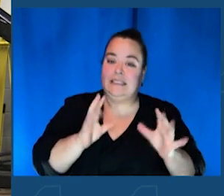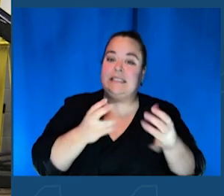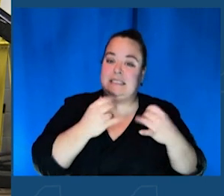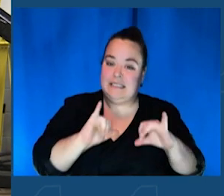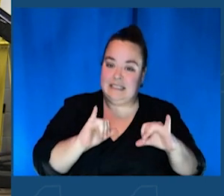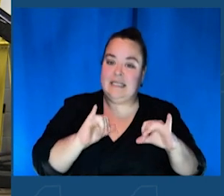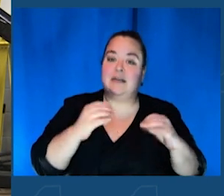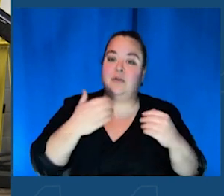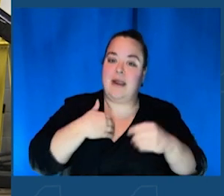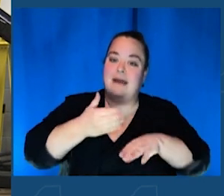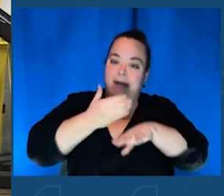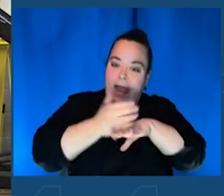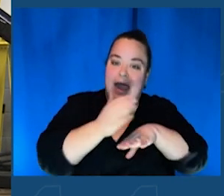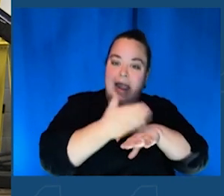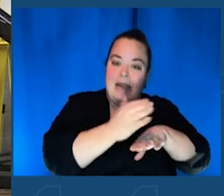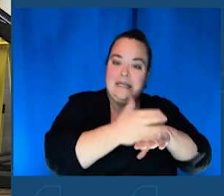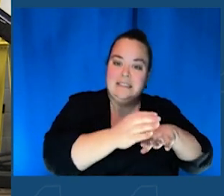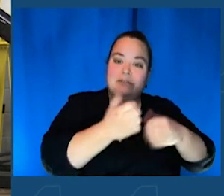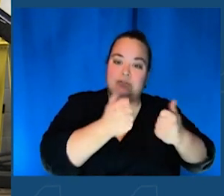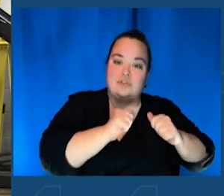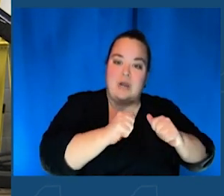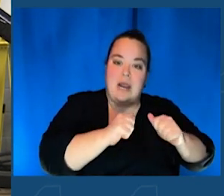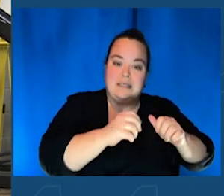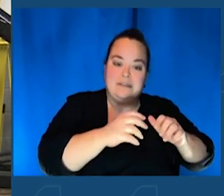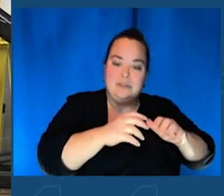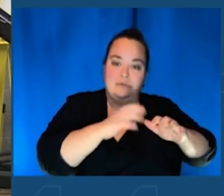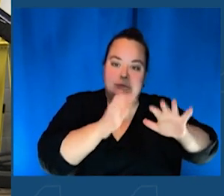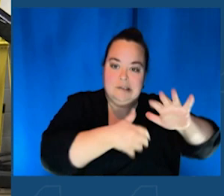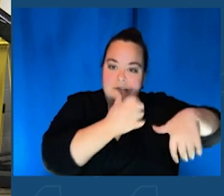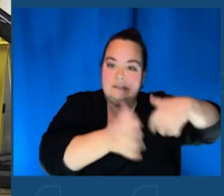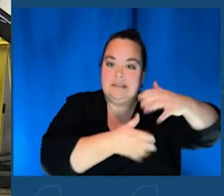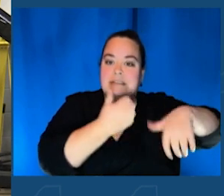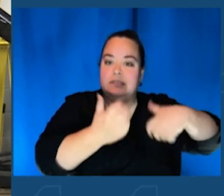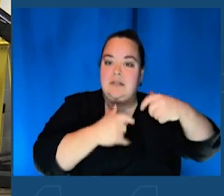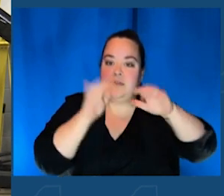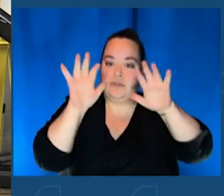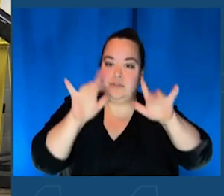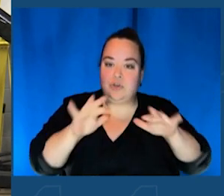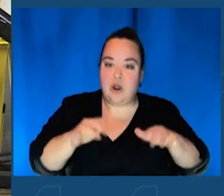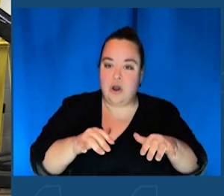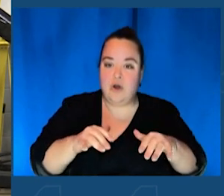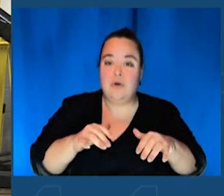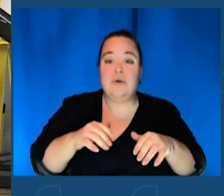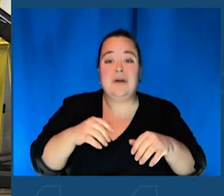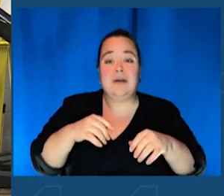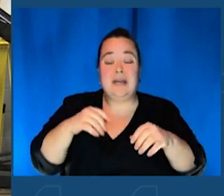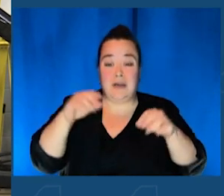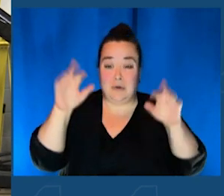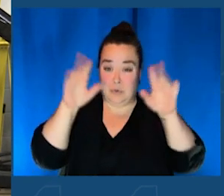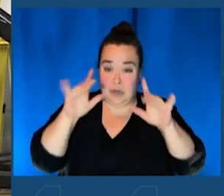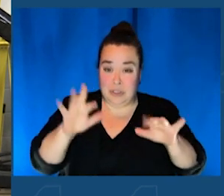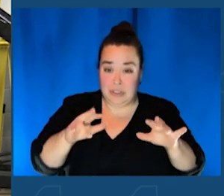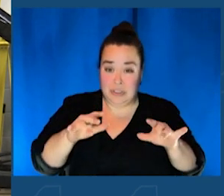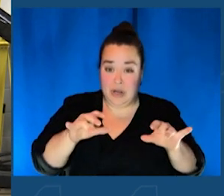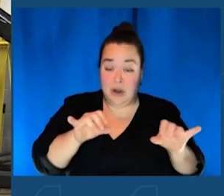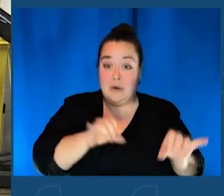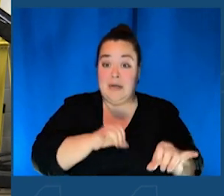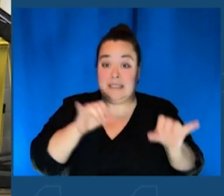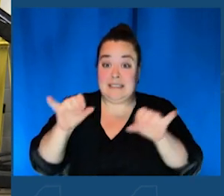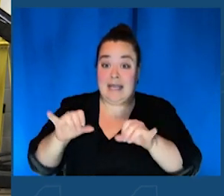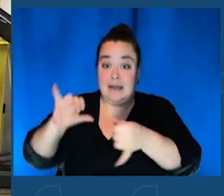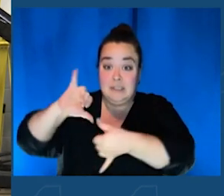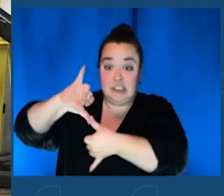road, trying to dig out communities. When you have the equivalent amount of snow as Josh Allen is tall,